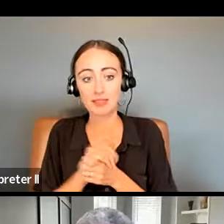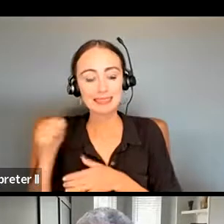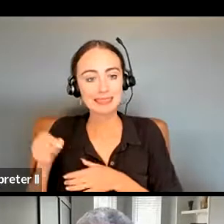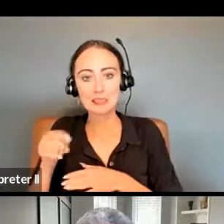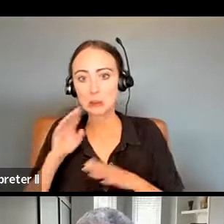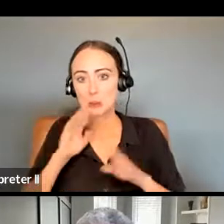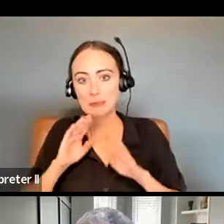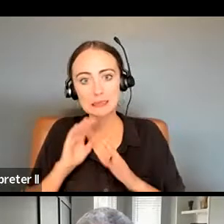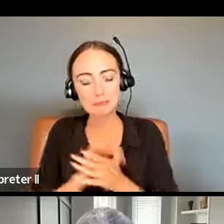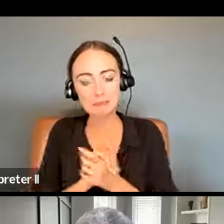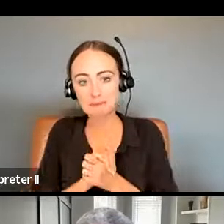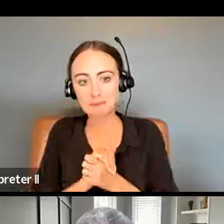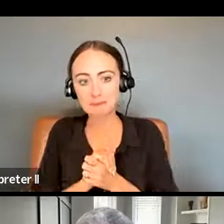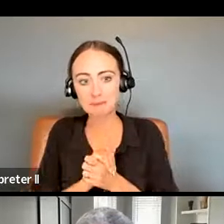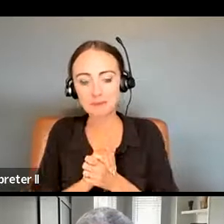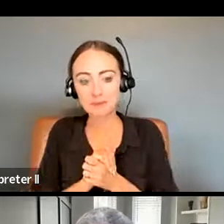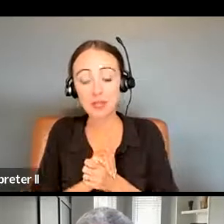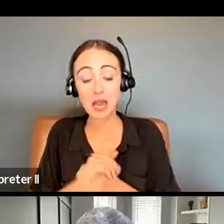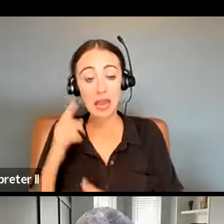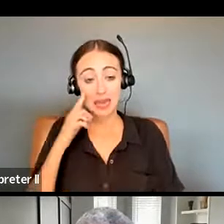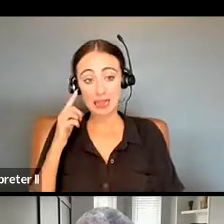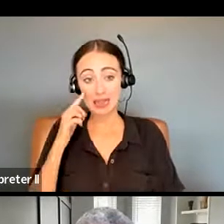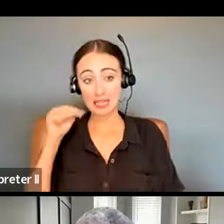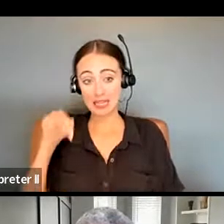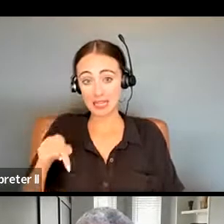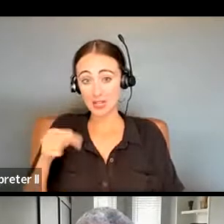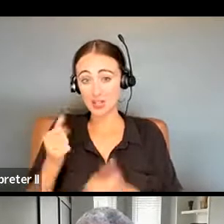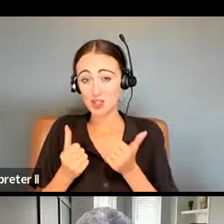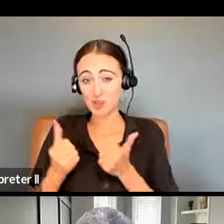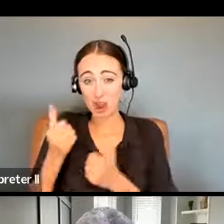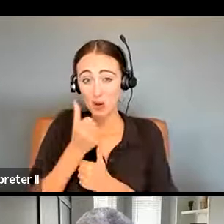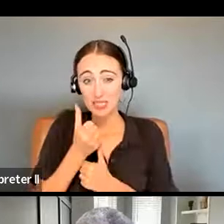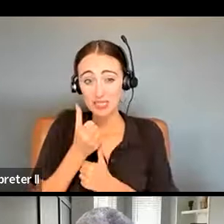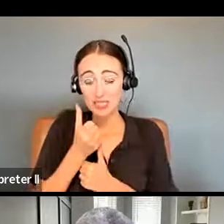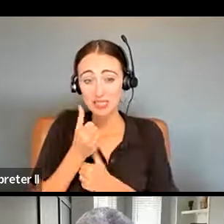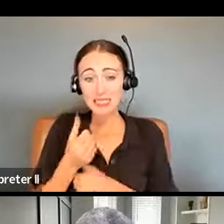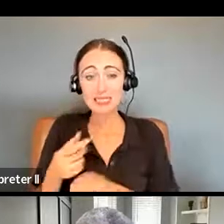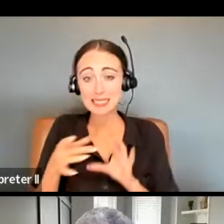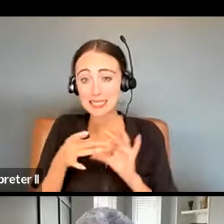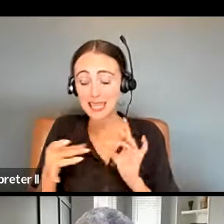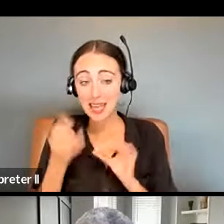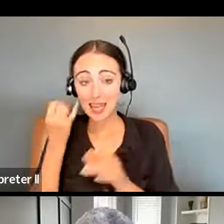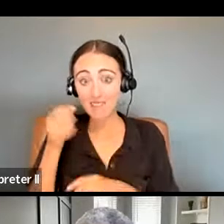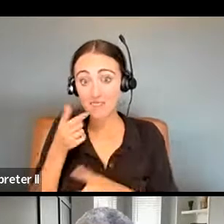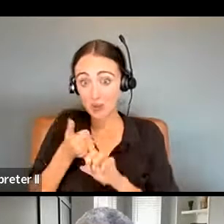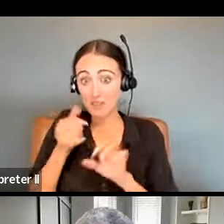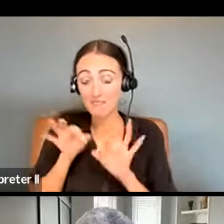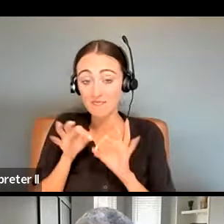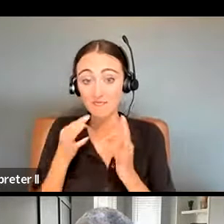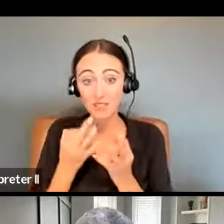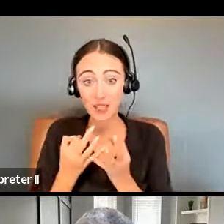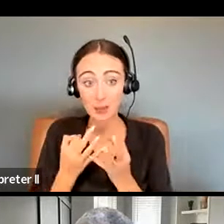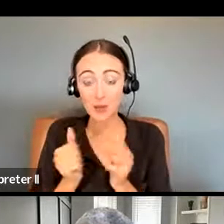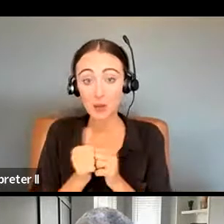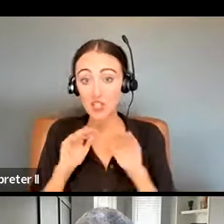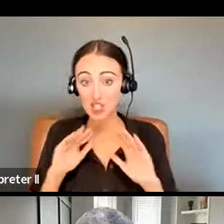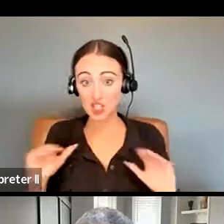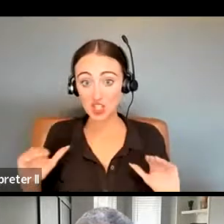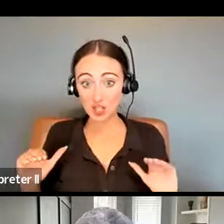troublesome. I think also in here is a prioritization saying that if you're families with